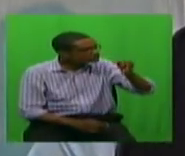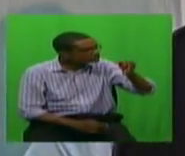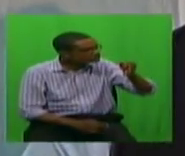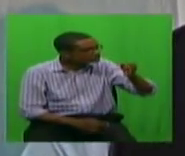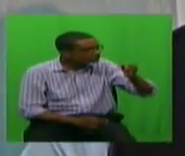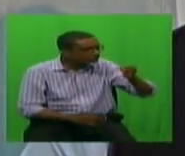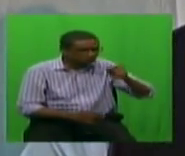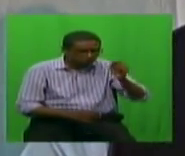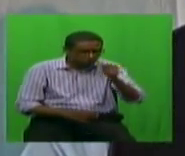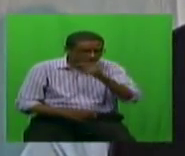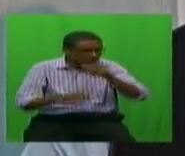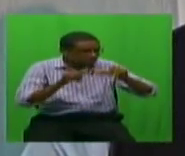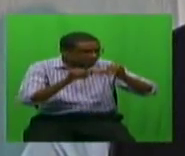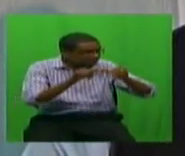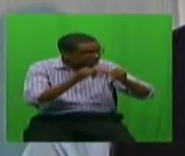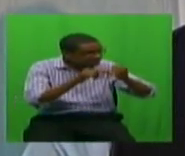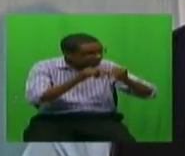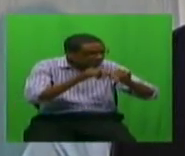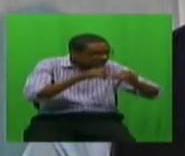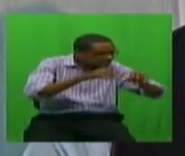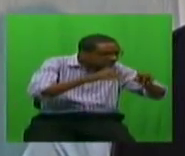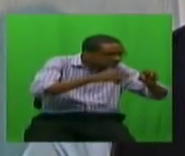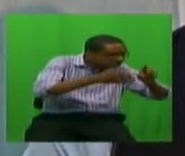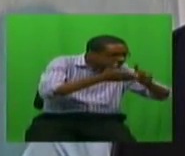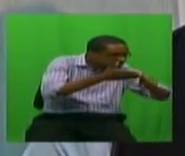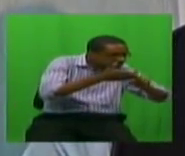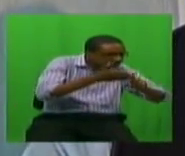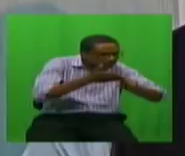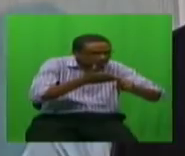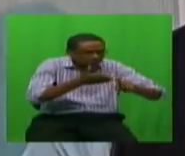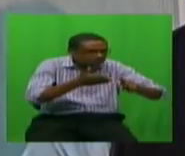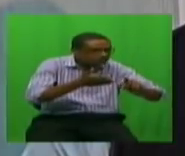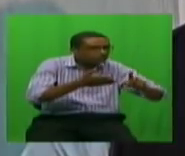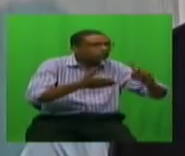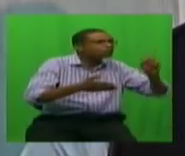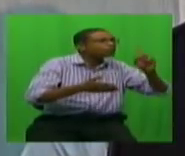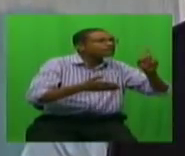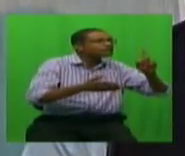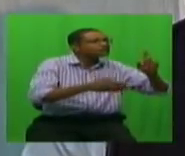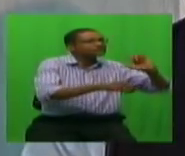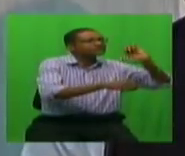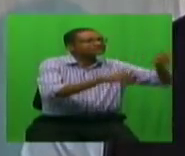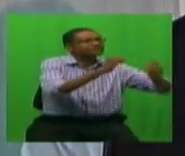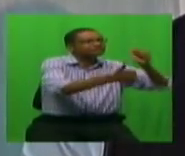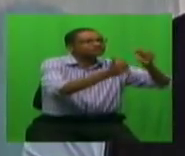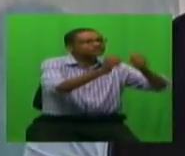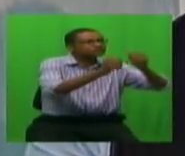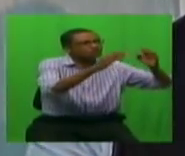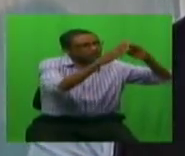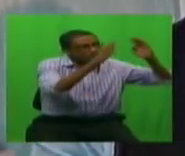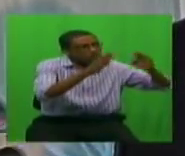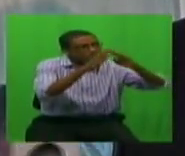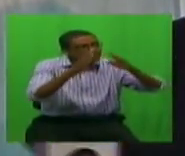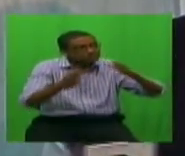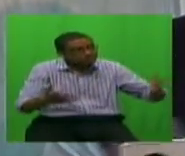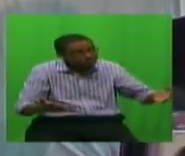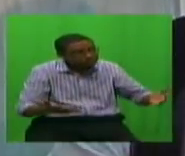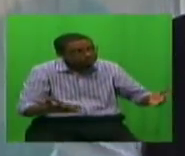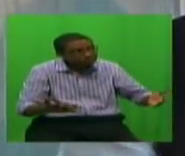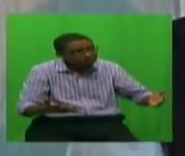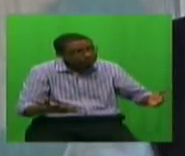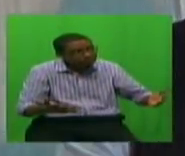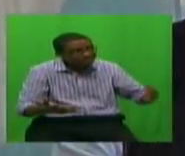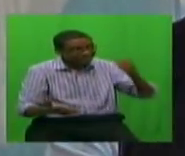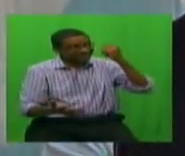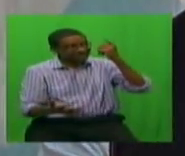being done in where you position housing developments, seeing that Greenville has